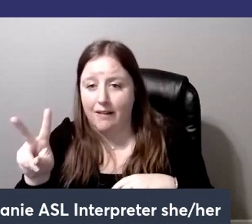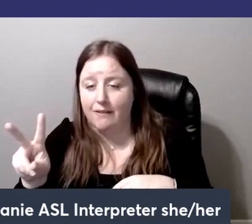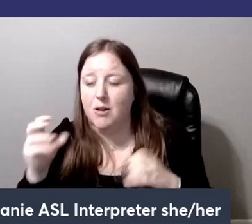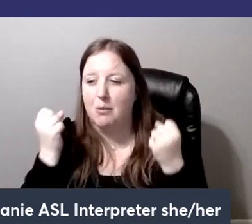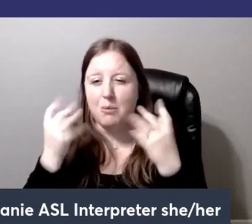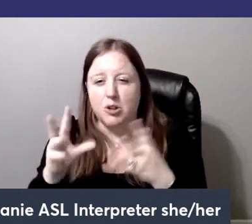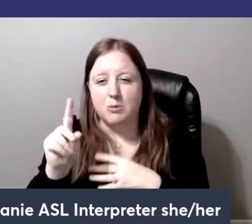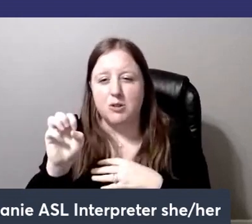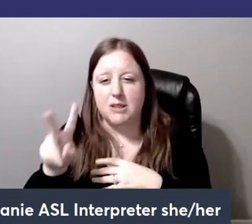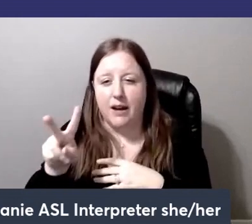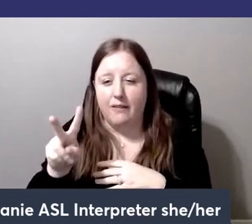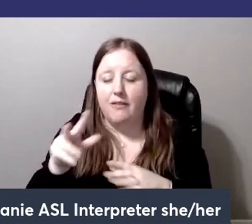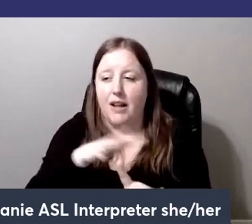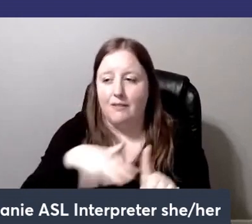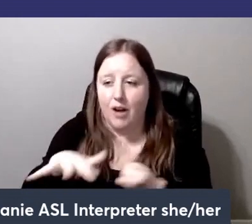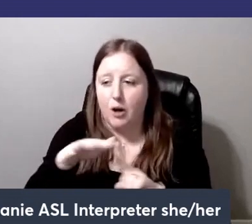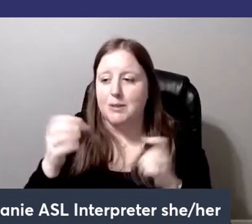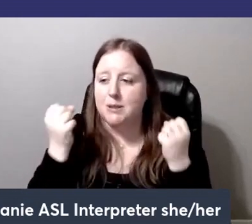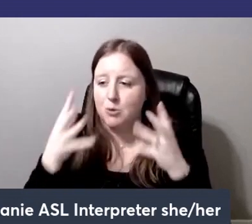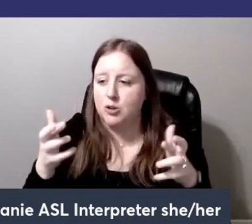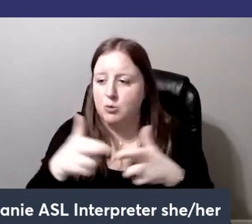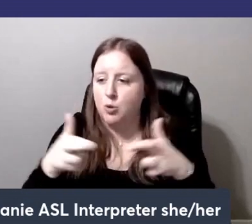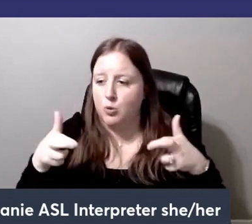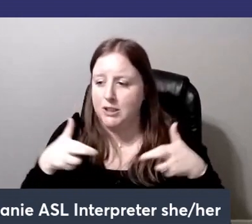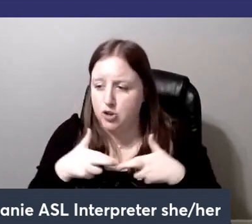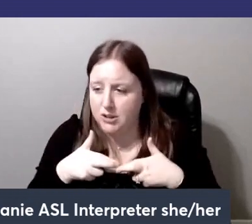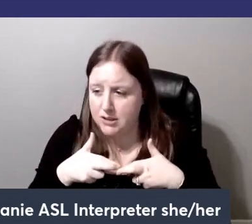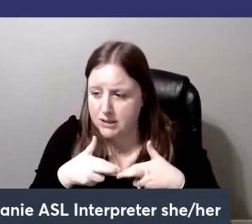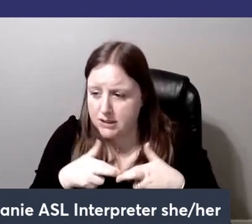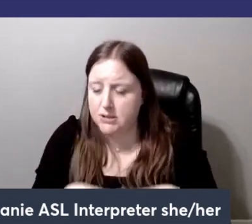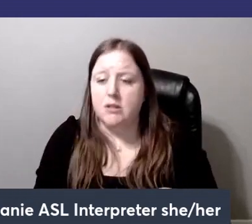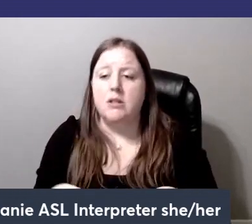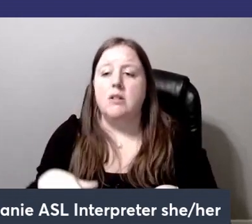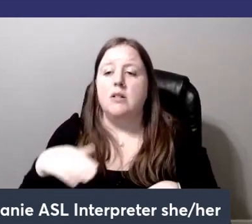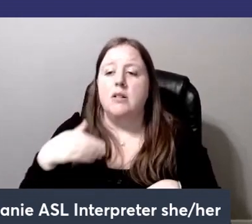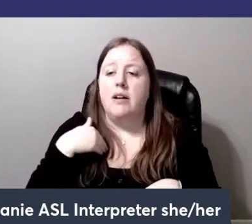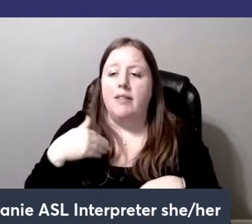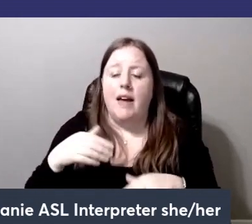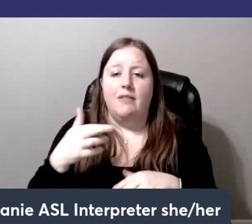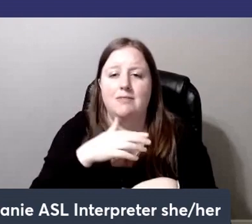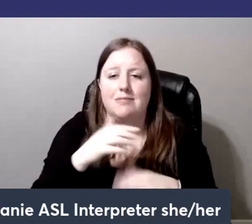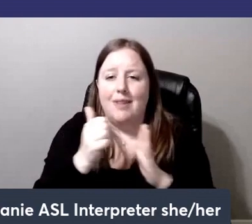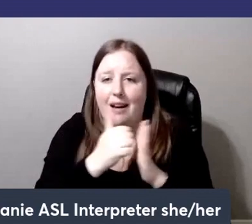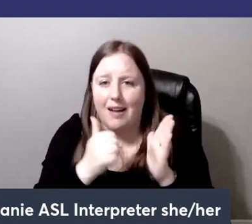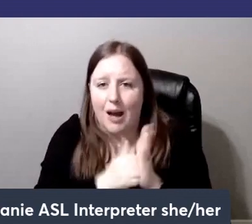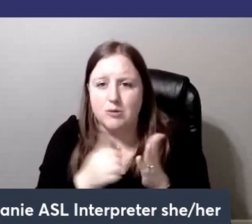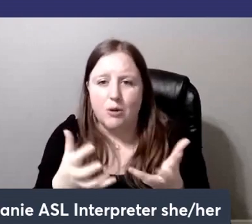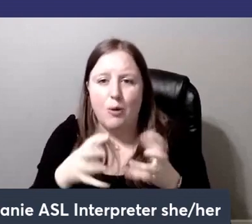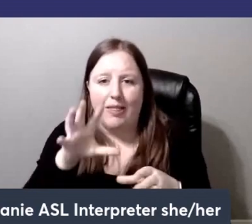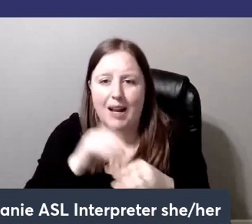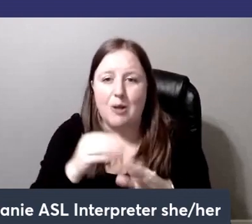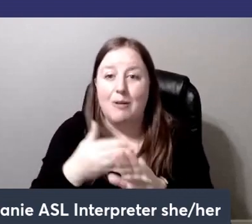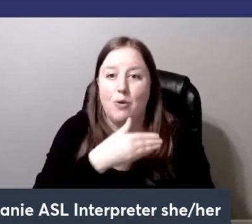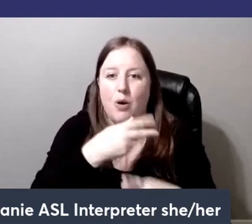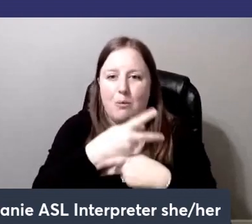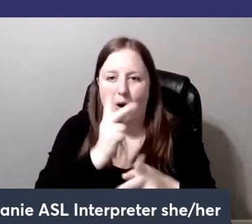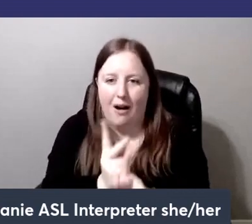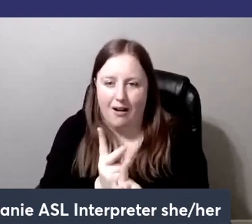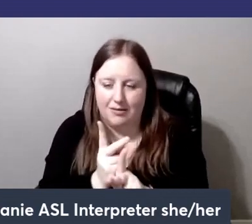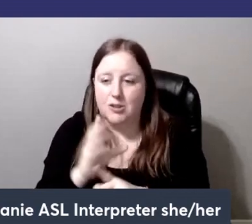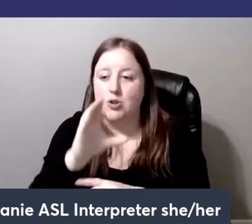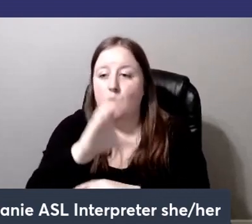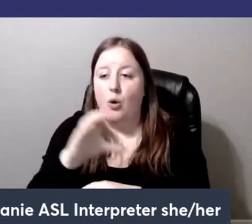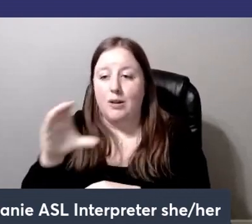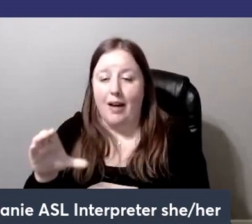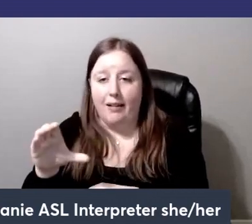environments across regions. They have lots of AWS accounts that they want to be deploying code into before they go to prod. And so CodeCatalyst,